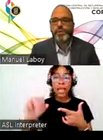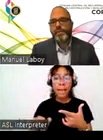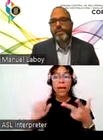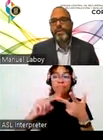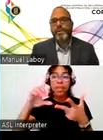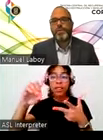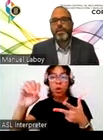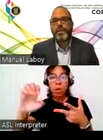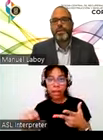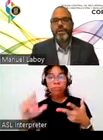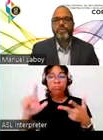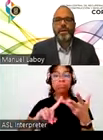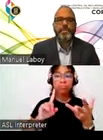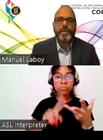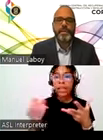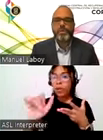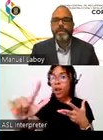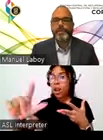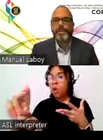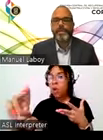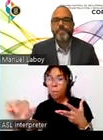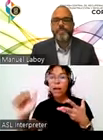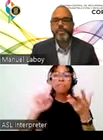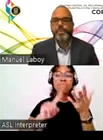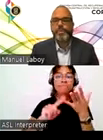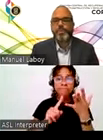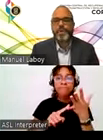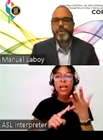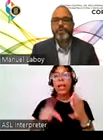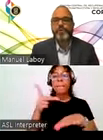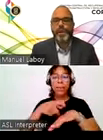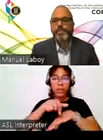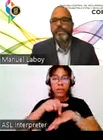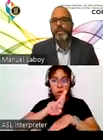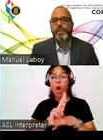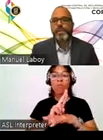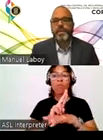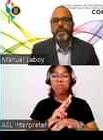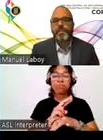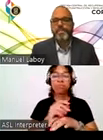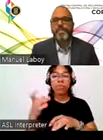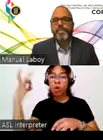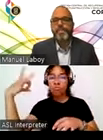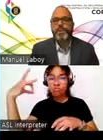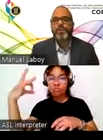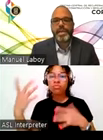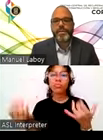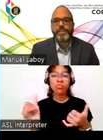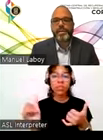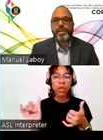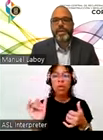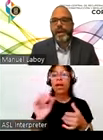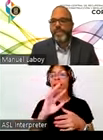stakeholders, including LUMA, including the Puerto Rico Power Authority, COR3, the government of Puerto Rico